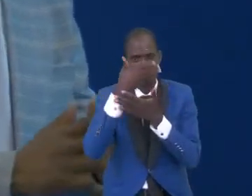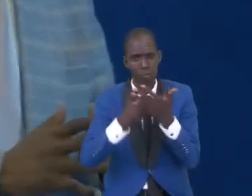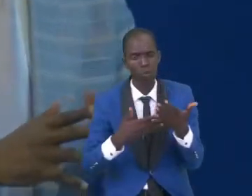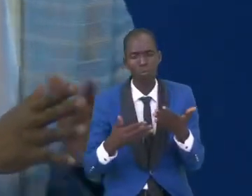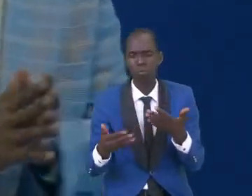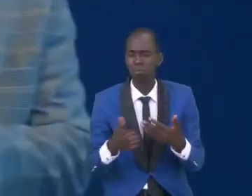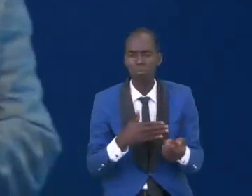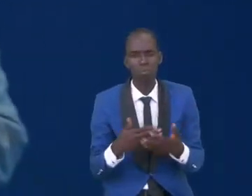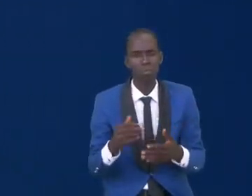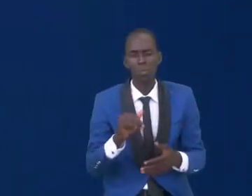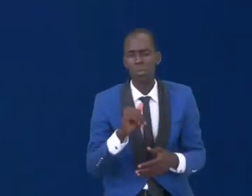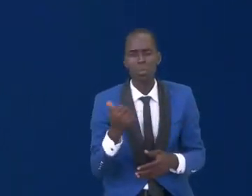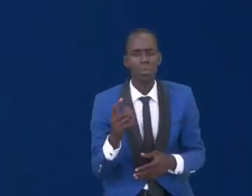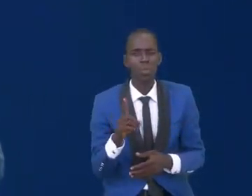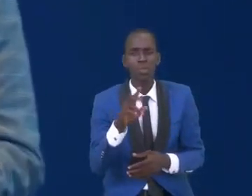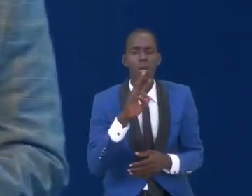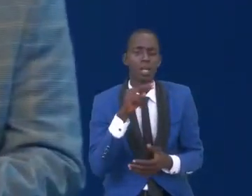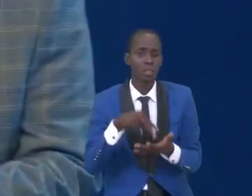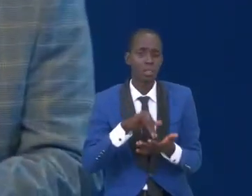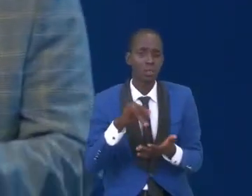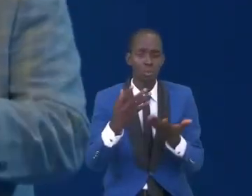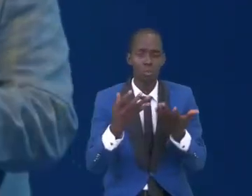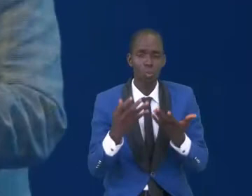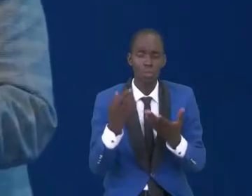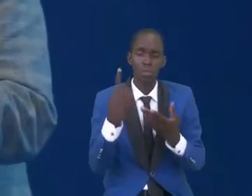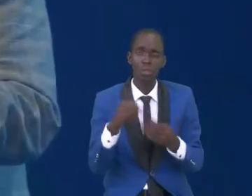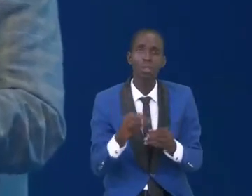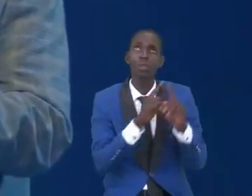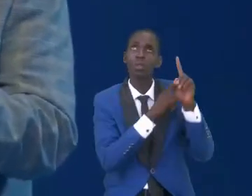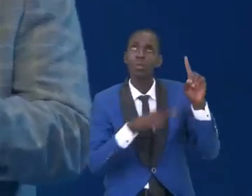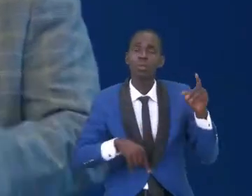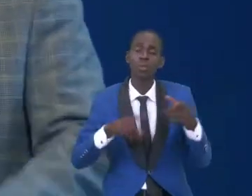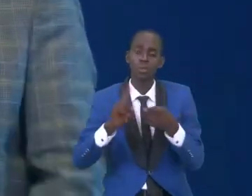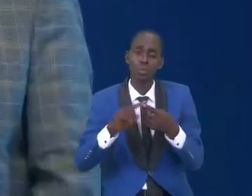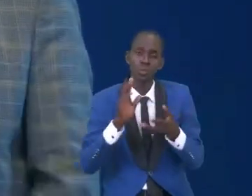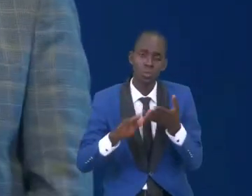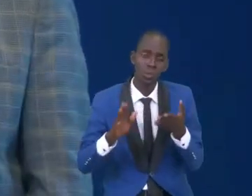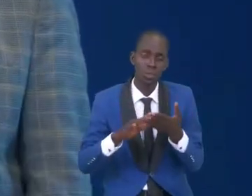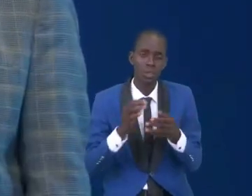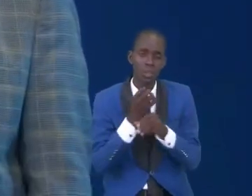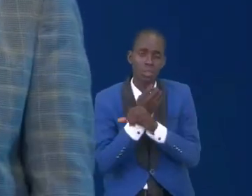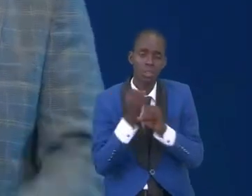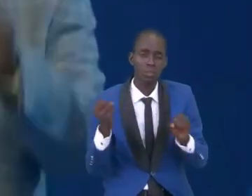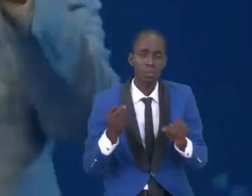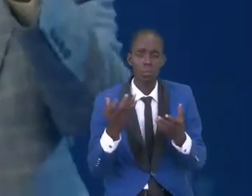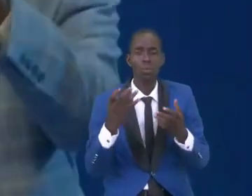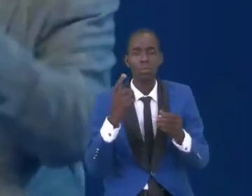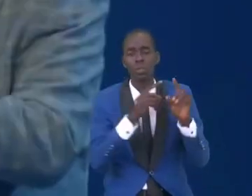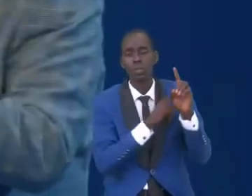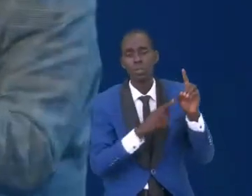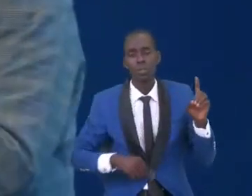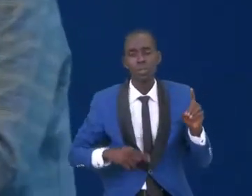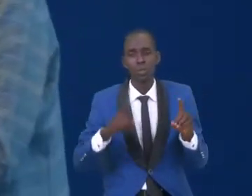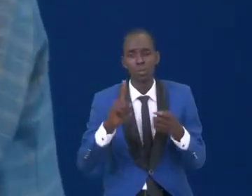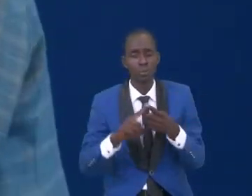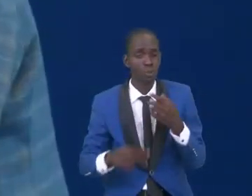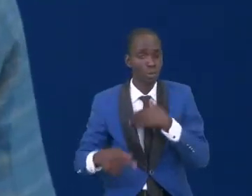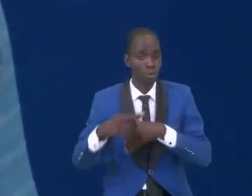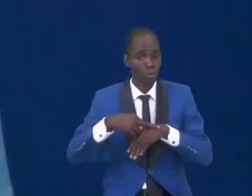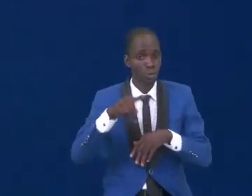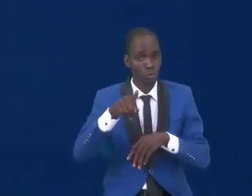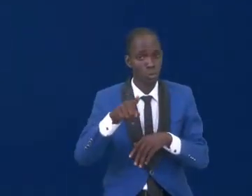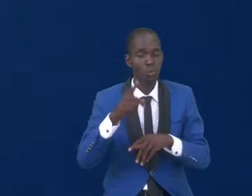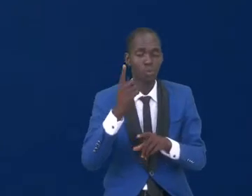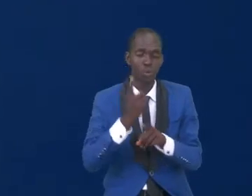want the salvation of the Lord, the forgiveness right now, the recreation of the Lord. Just raise up your hand and